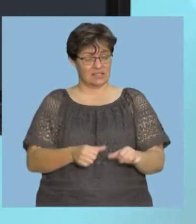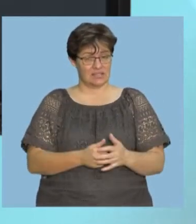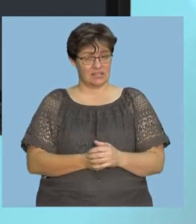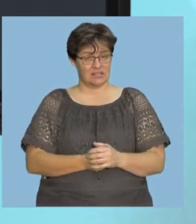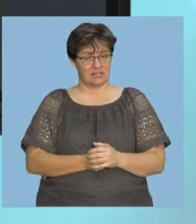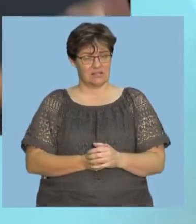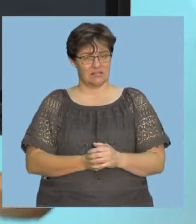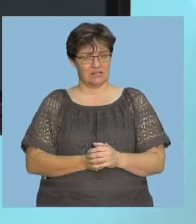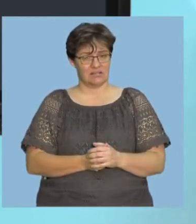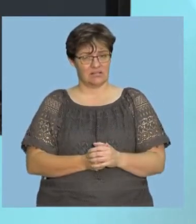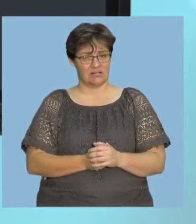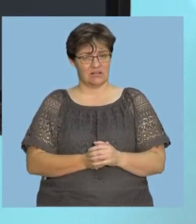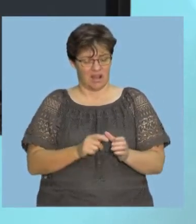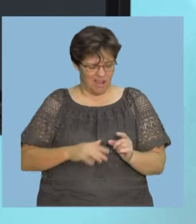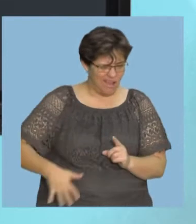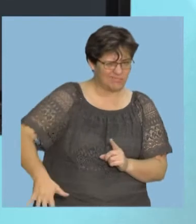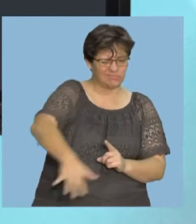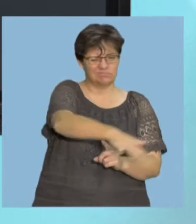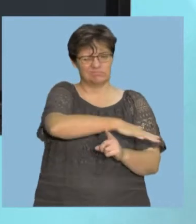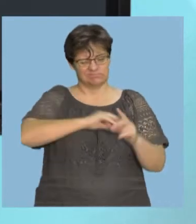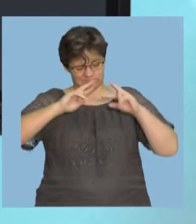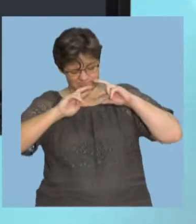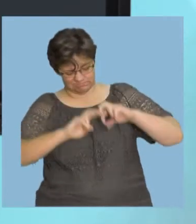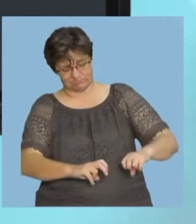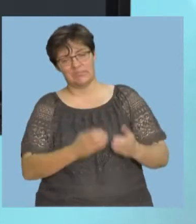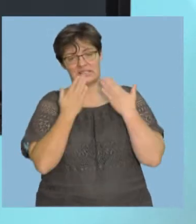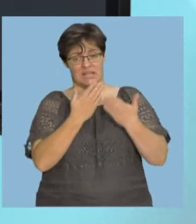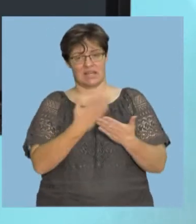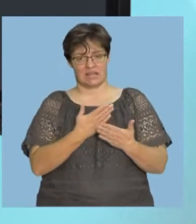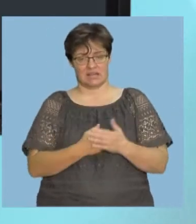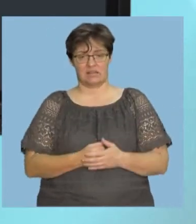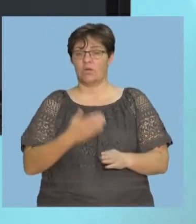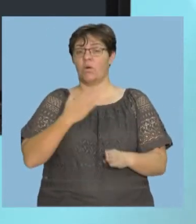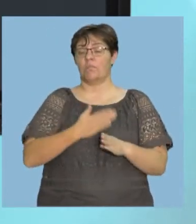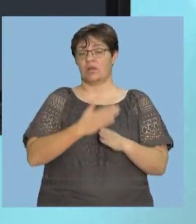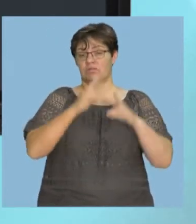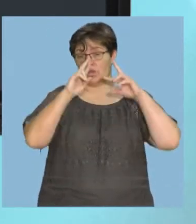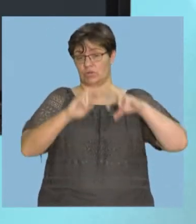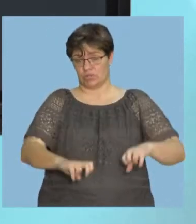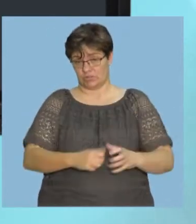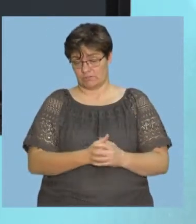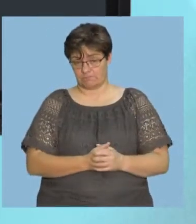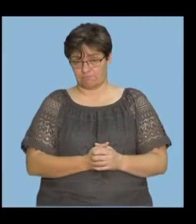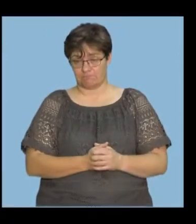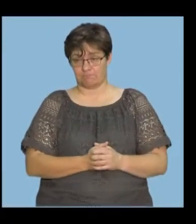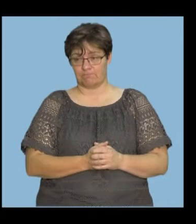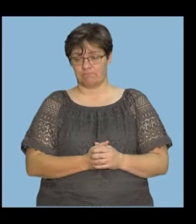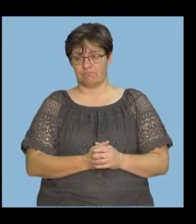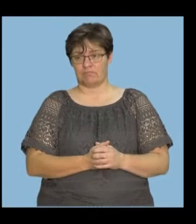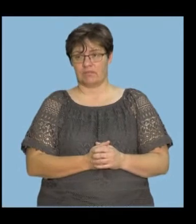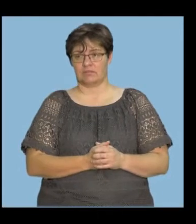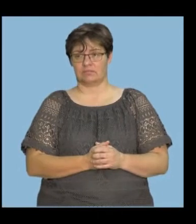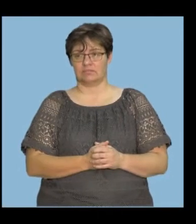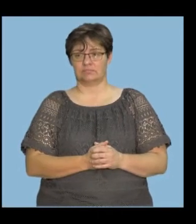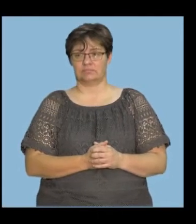it's a big field which you can study, also known as operation research. Okay,